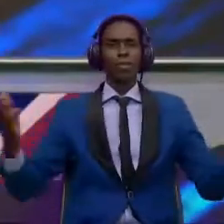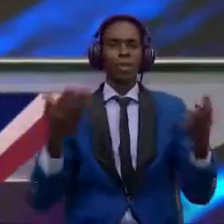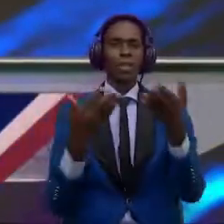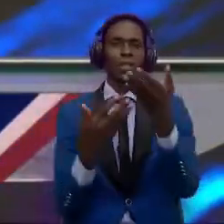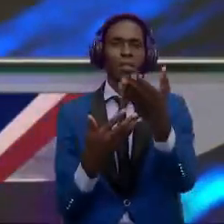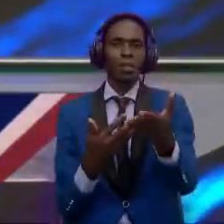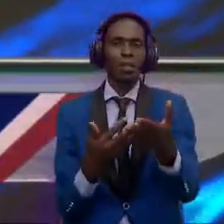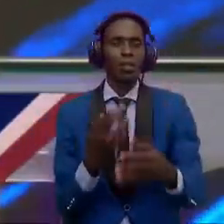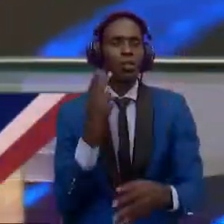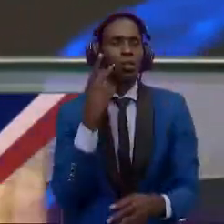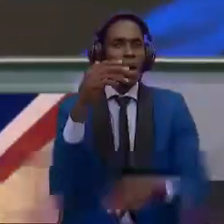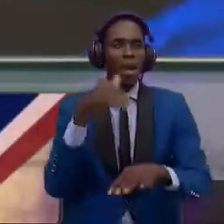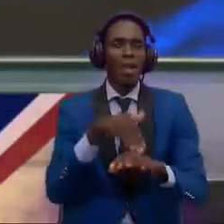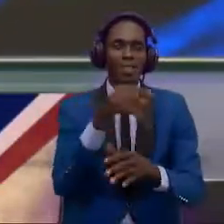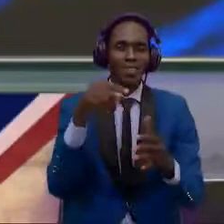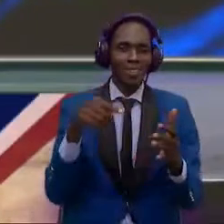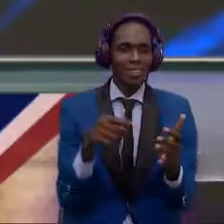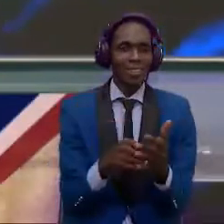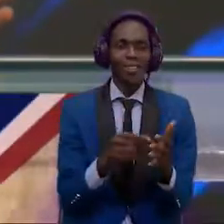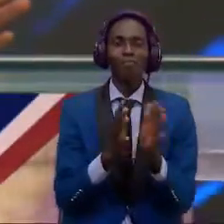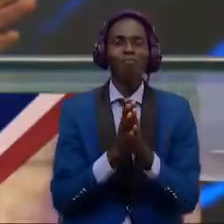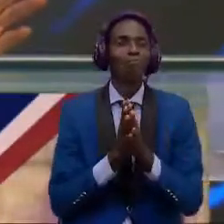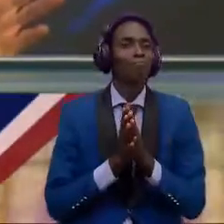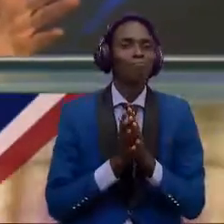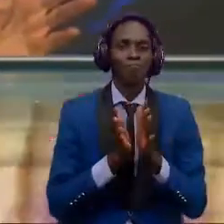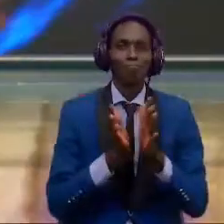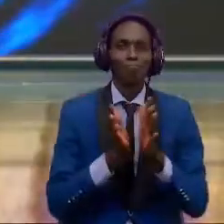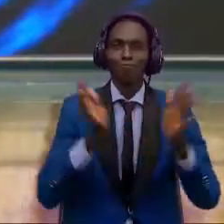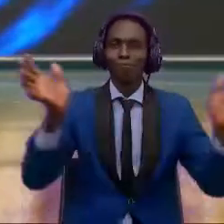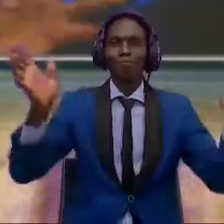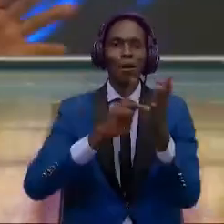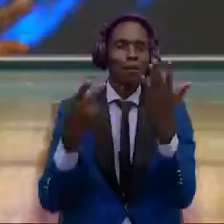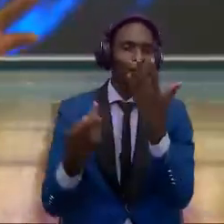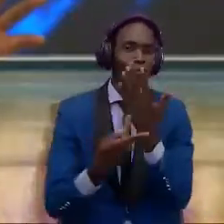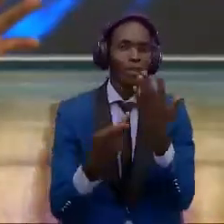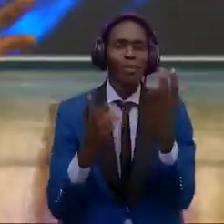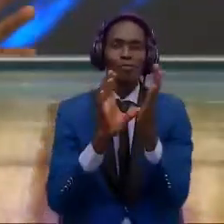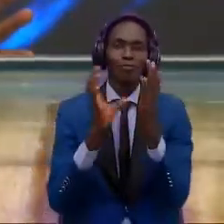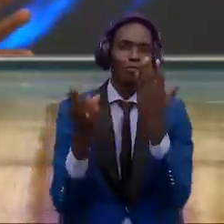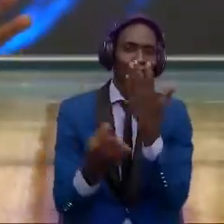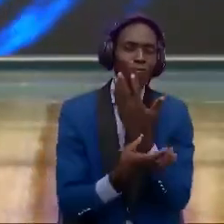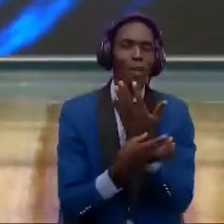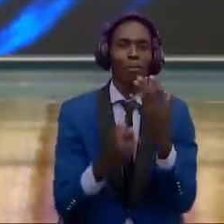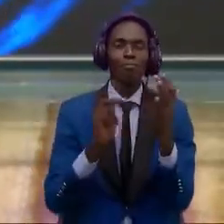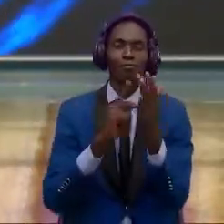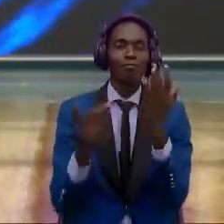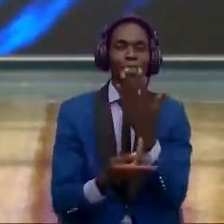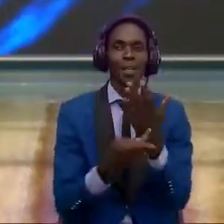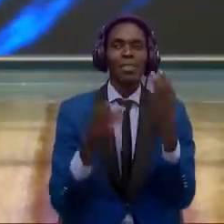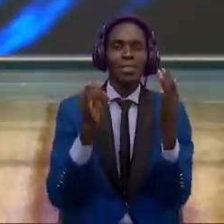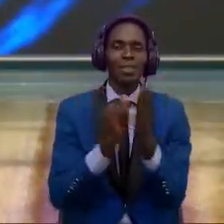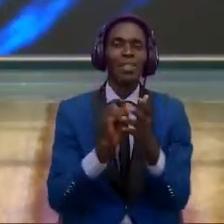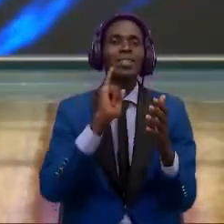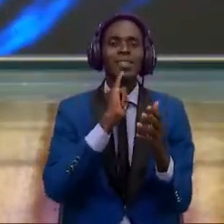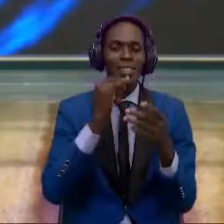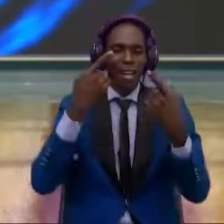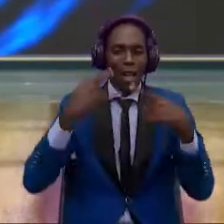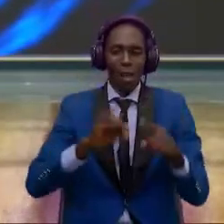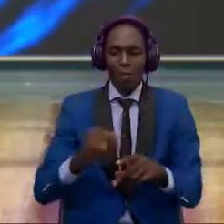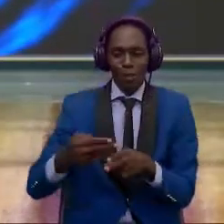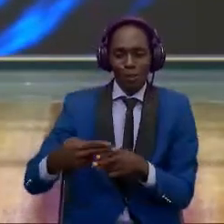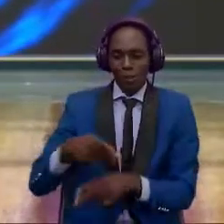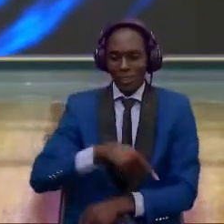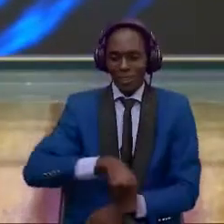at this global crusade, worldwide crusade that is happening. Look at